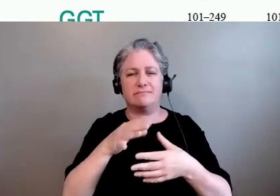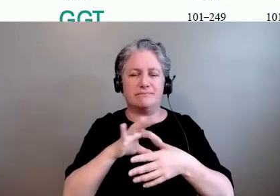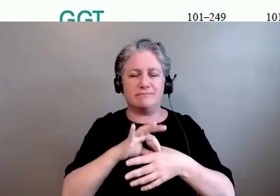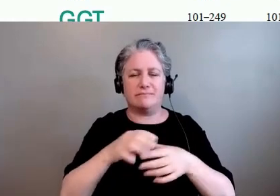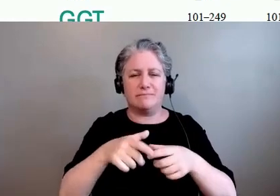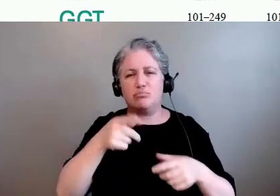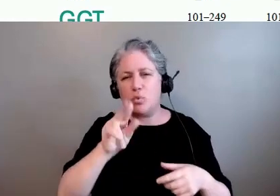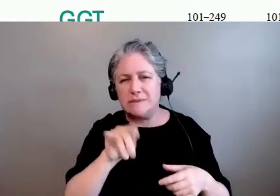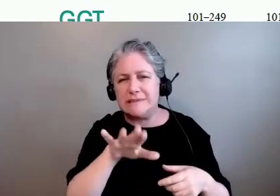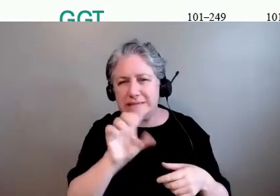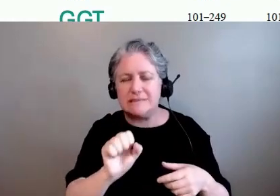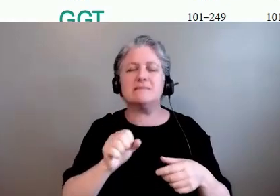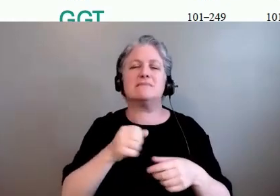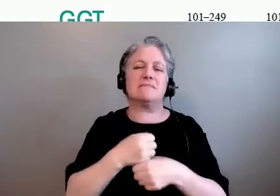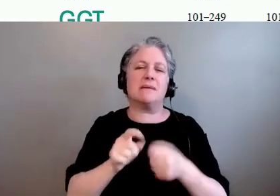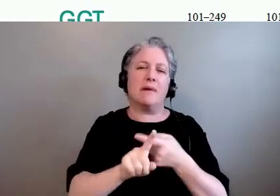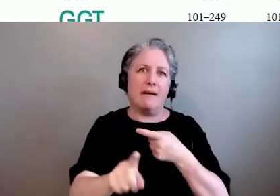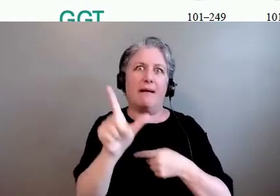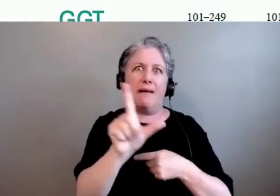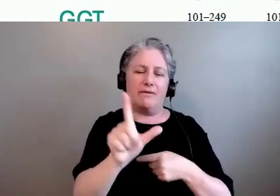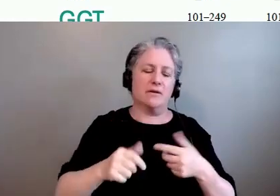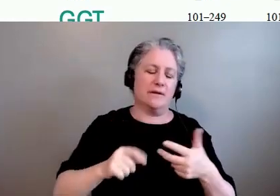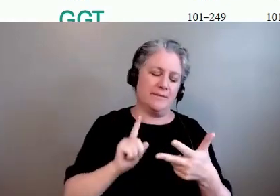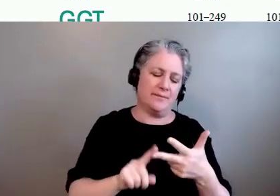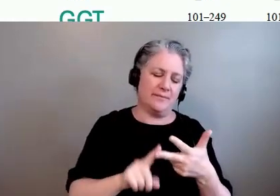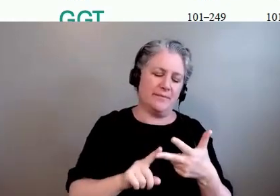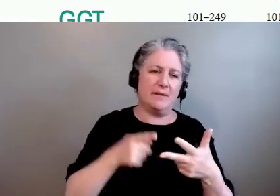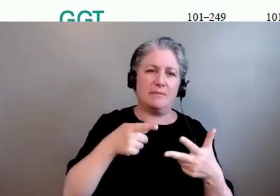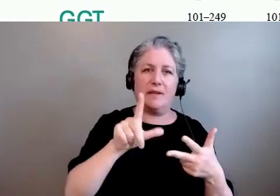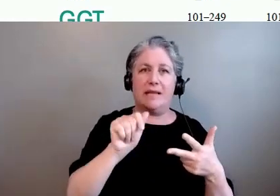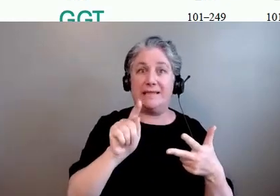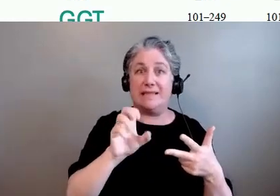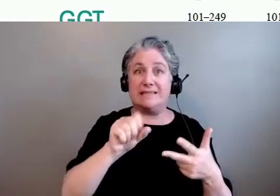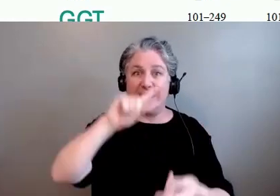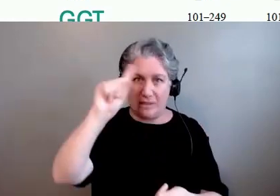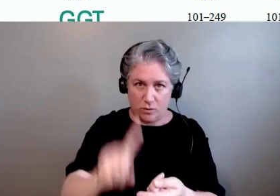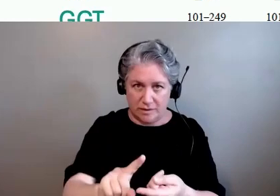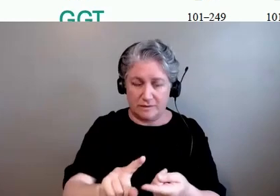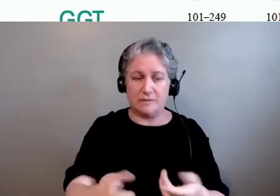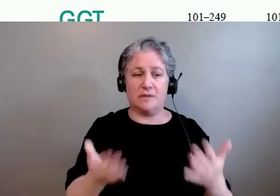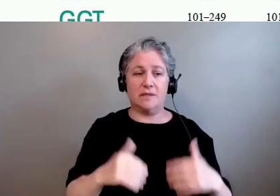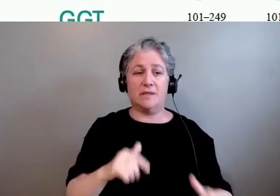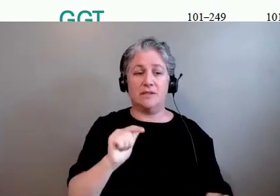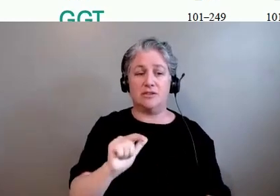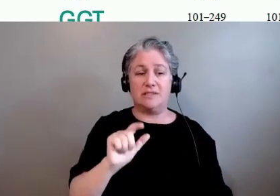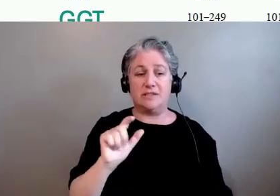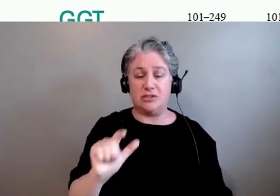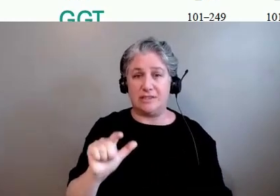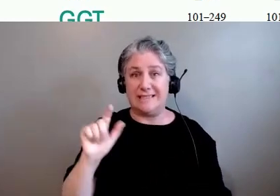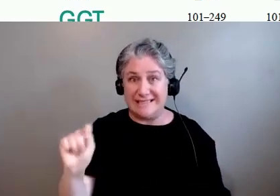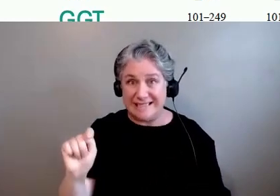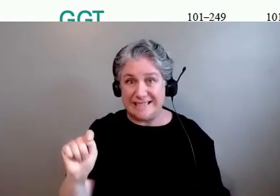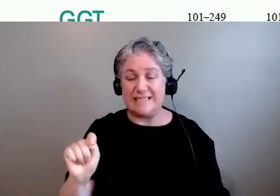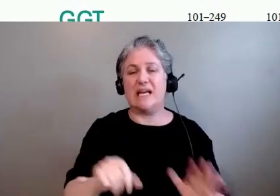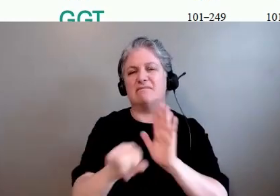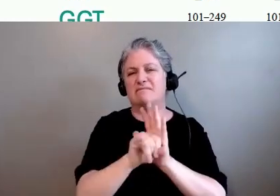by the liver. Platelets, which can go down in the setting of a cirrhotic liver. GGT, which of course can be a marker of biliary injury,